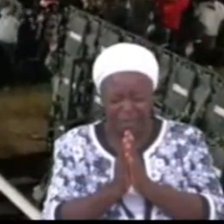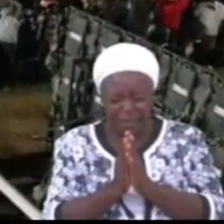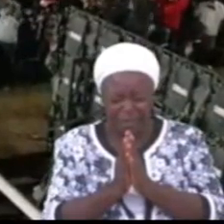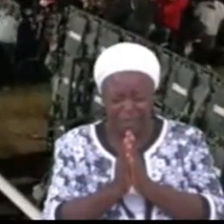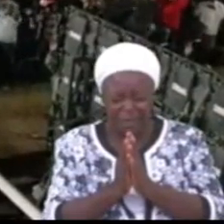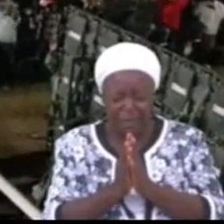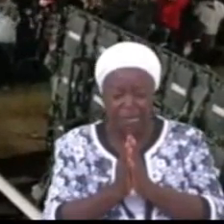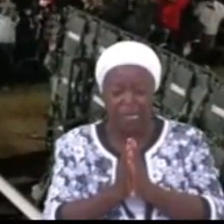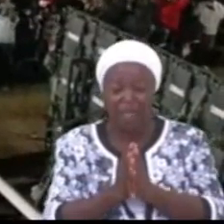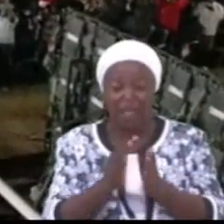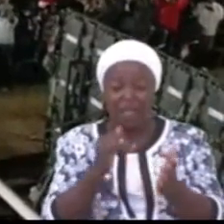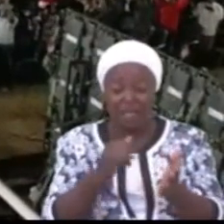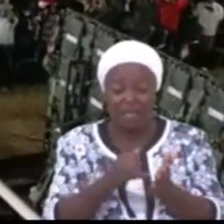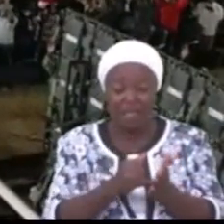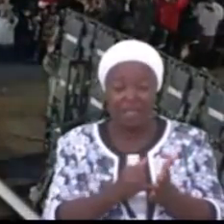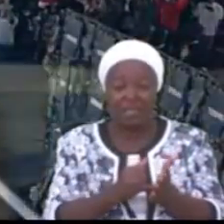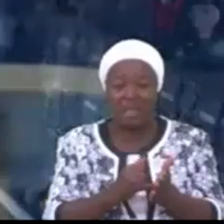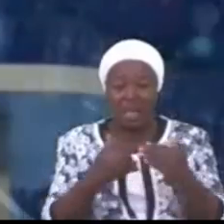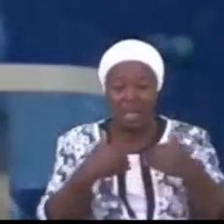It is done.